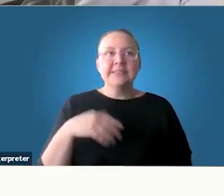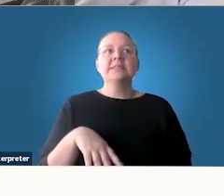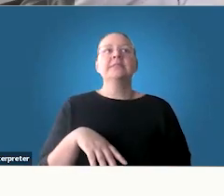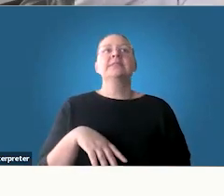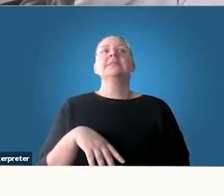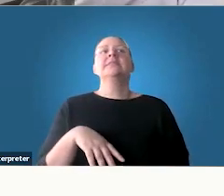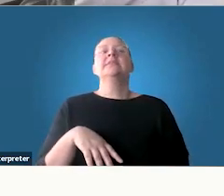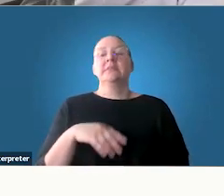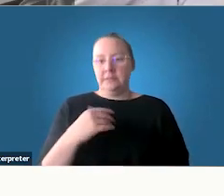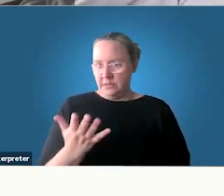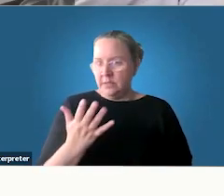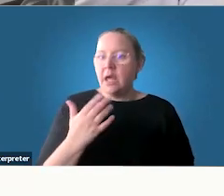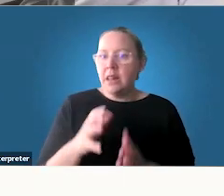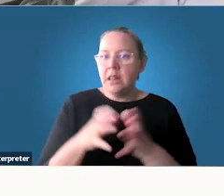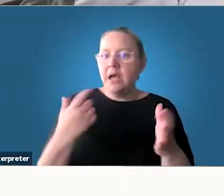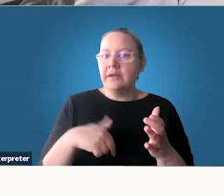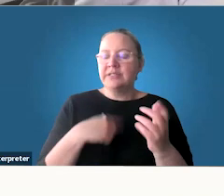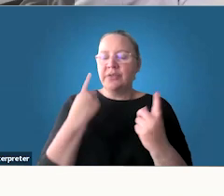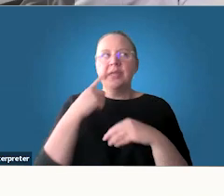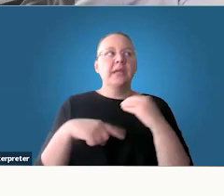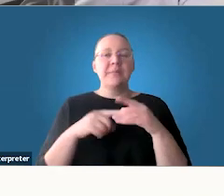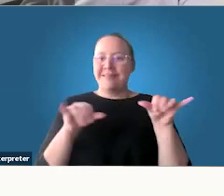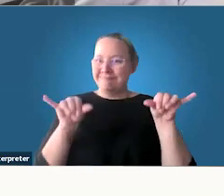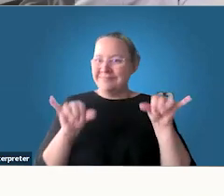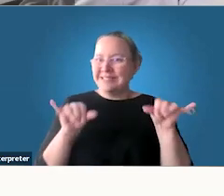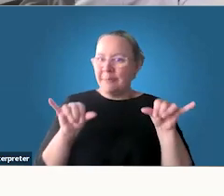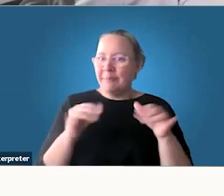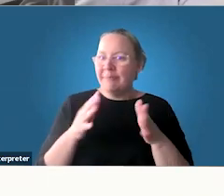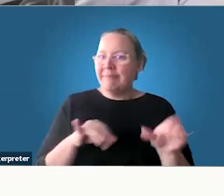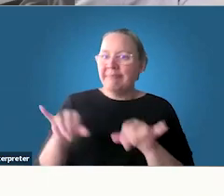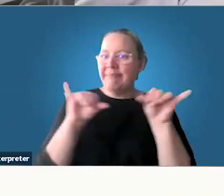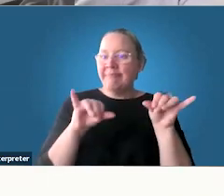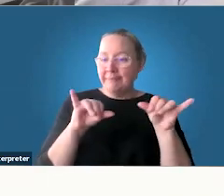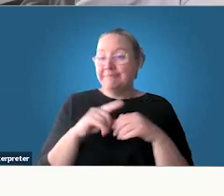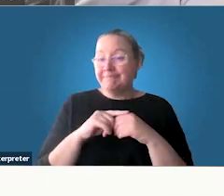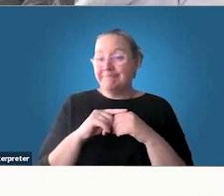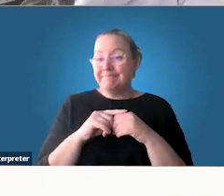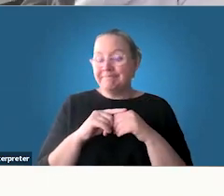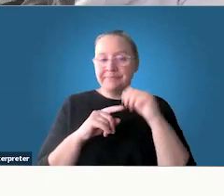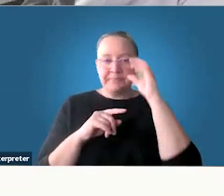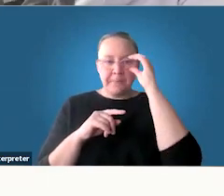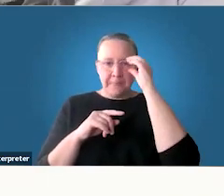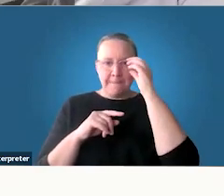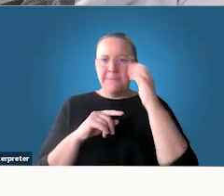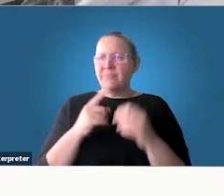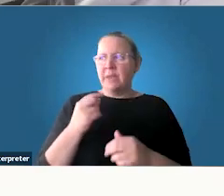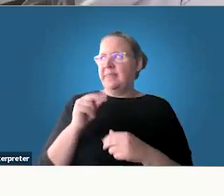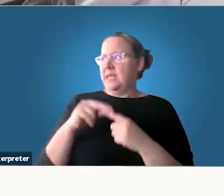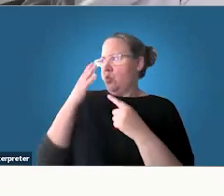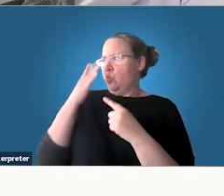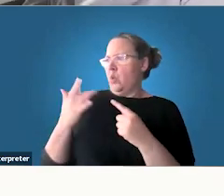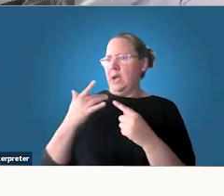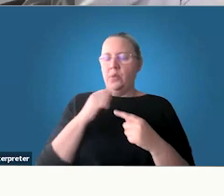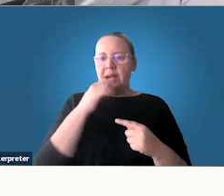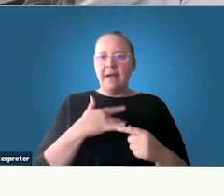the narrative lab, a lot of us are thinking about the same thing as it relates to the narrative North Star. But then why do most of us not